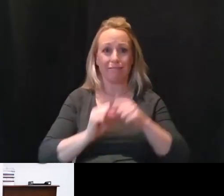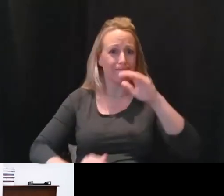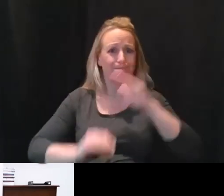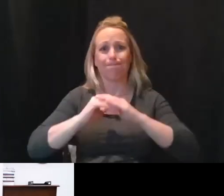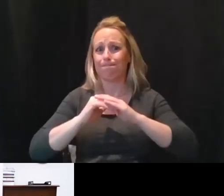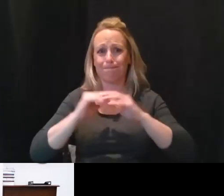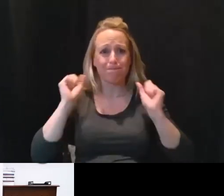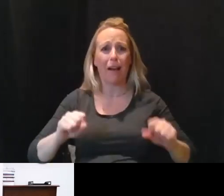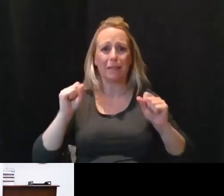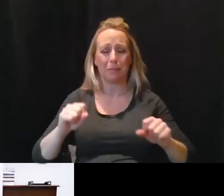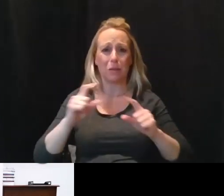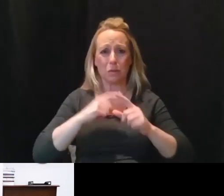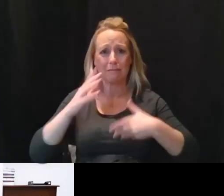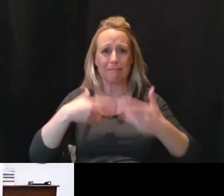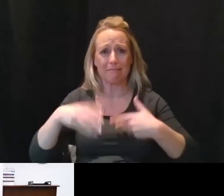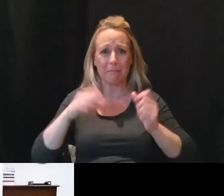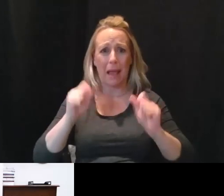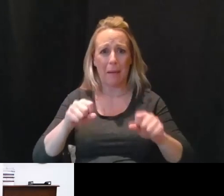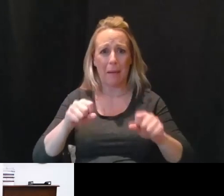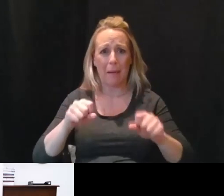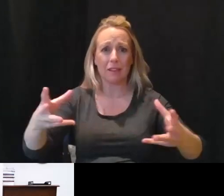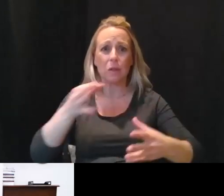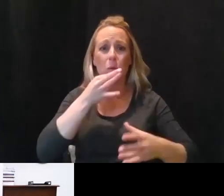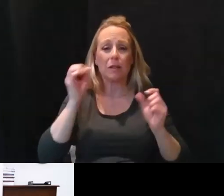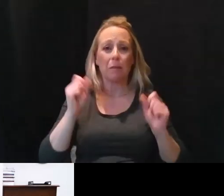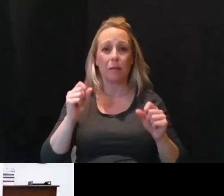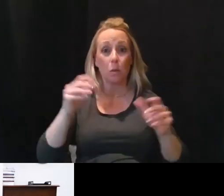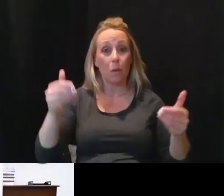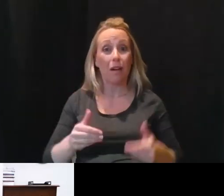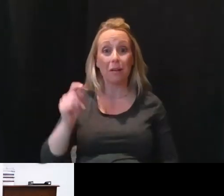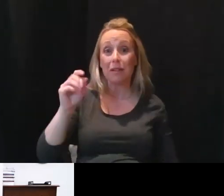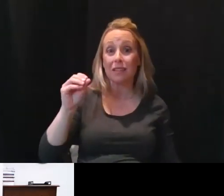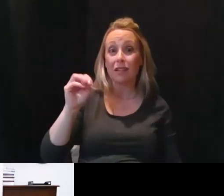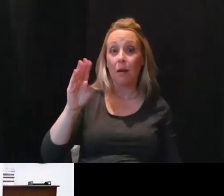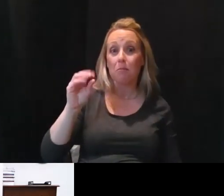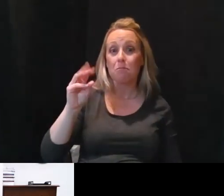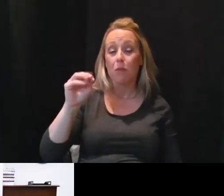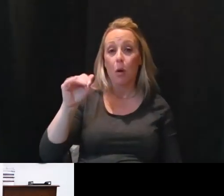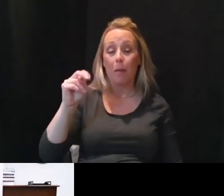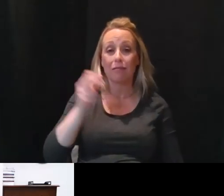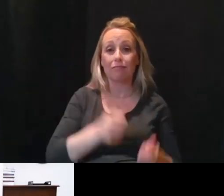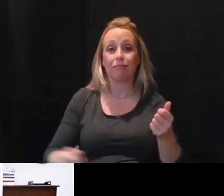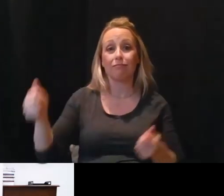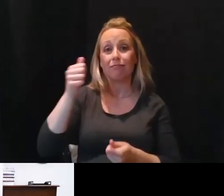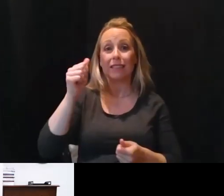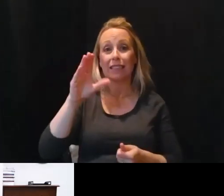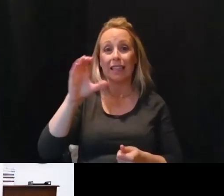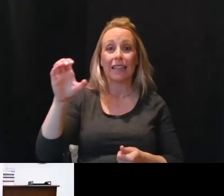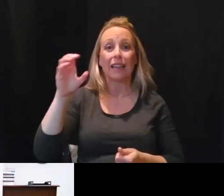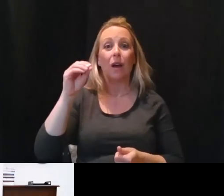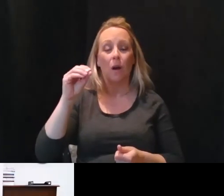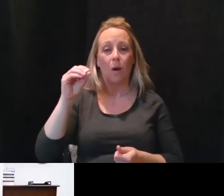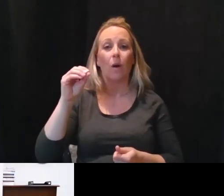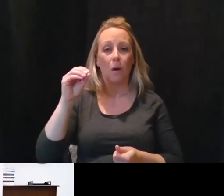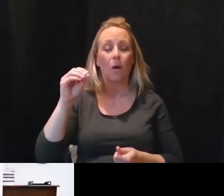it to you as soon as possible. We welcome Tom Bowman, CEO of Community Healthcare in the Quad Cities, to talk with us